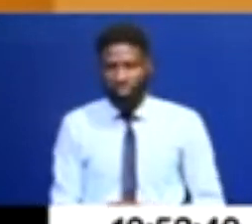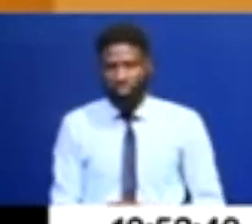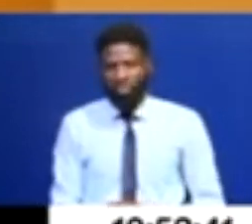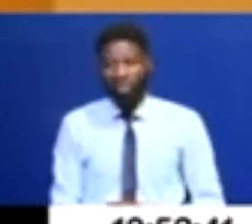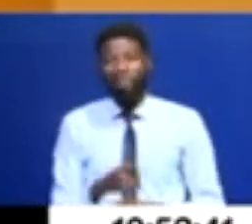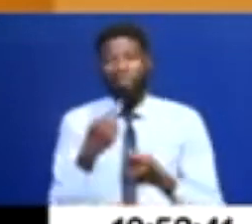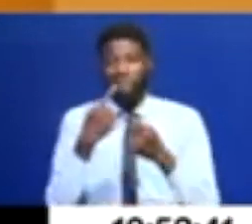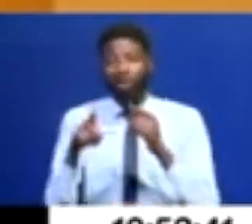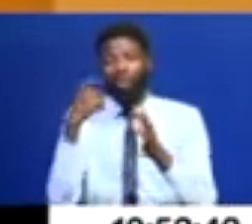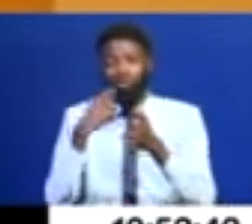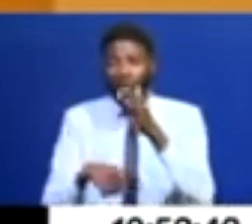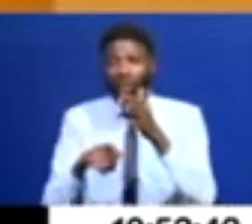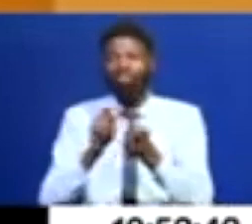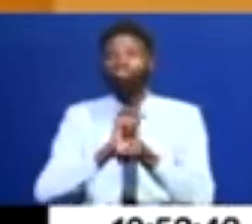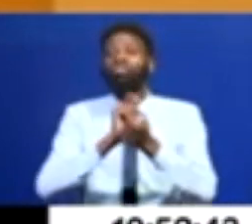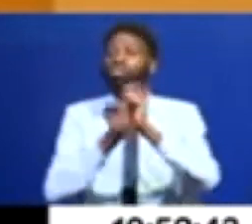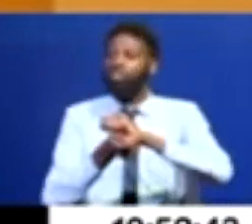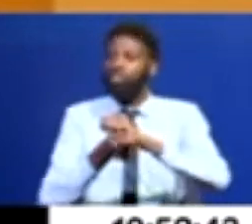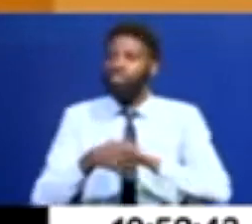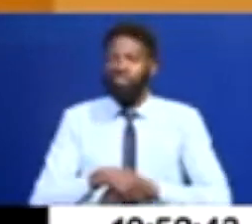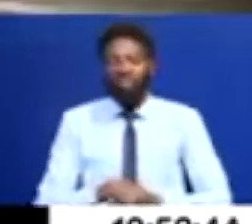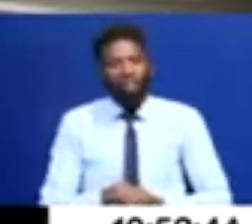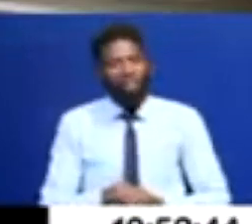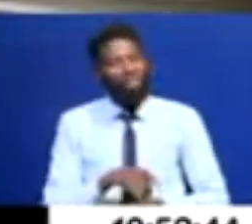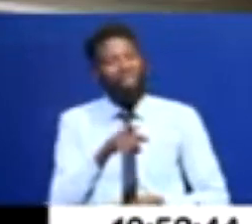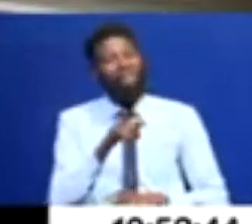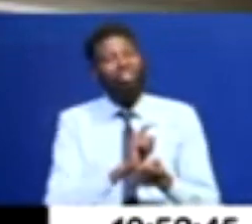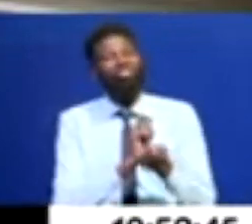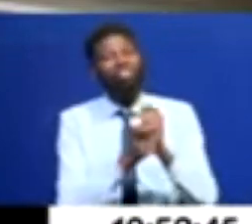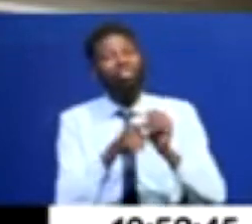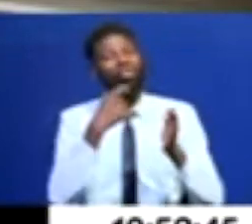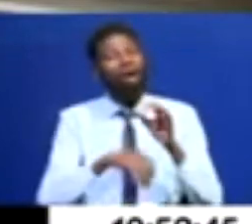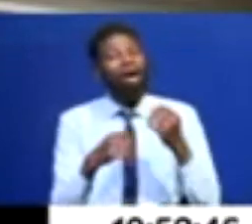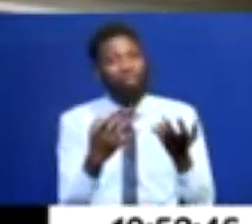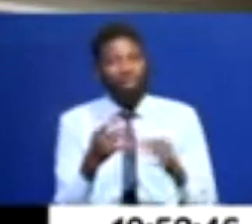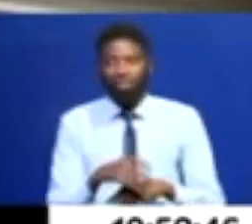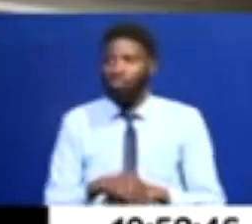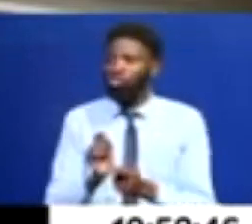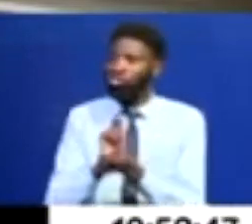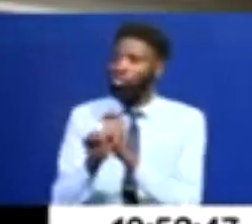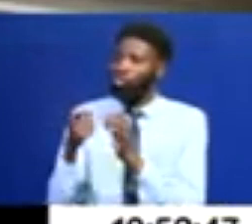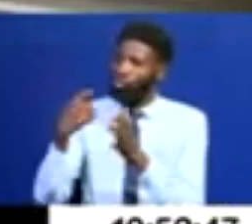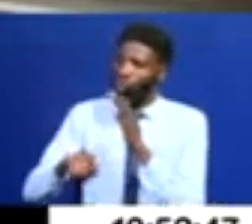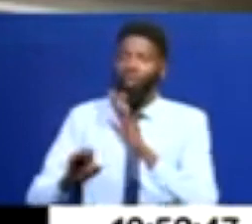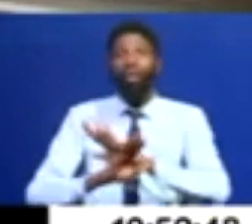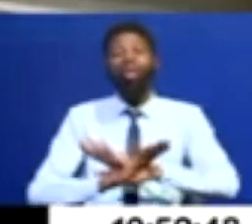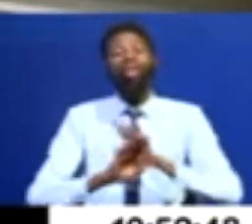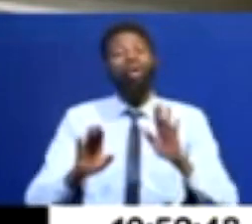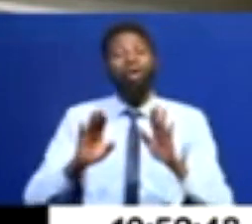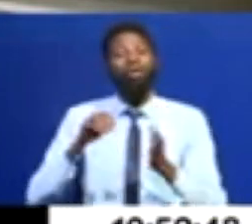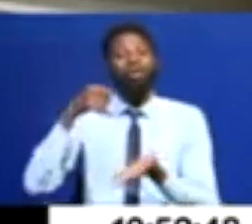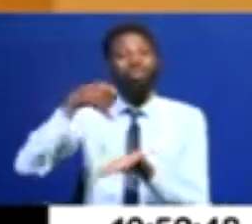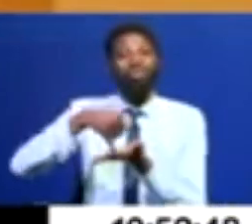price. Mm-hmm. I want to make it and as simple. And the adjusted price this time around it will be what? The adjusted price will not take into consideration mm-hmm.